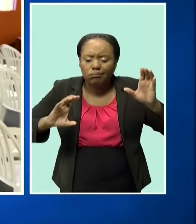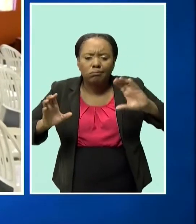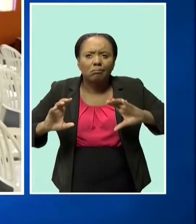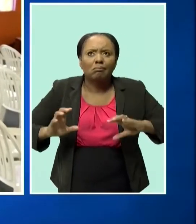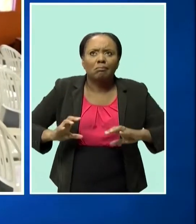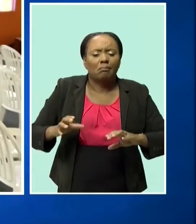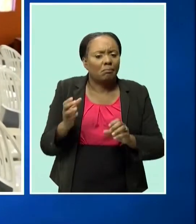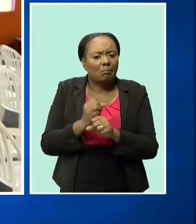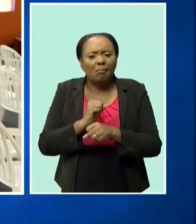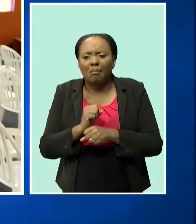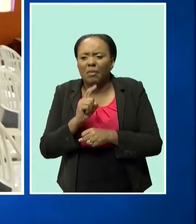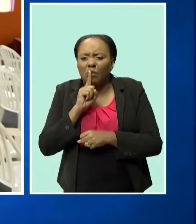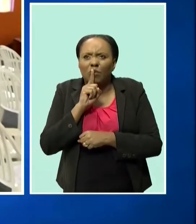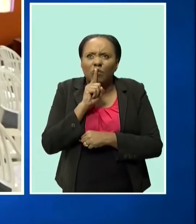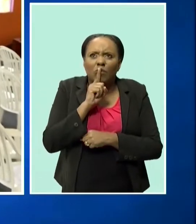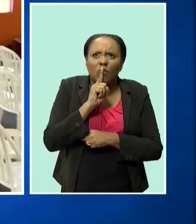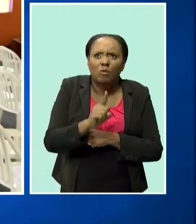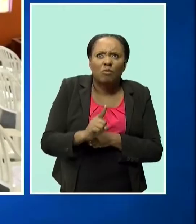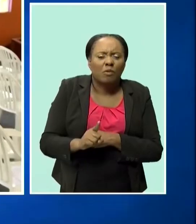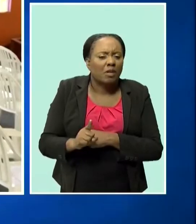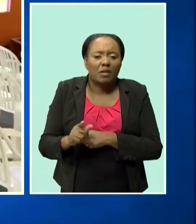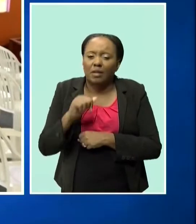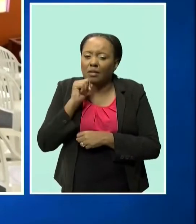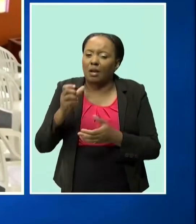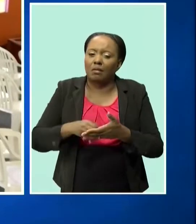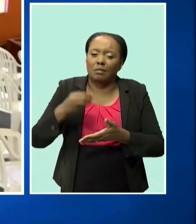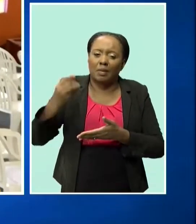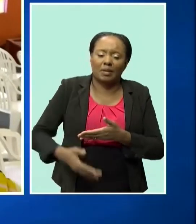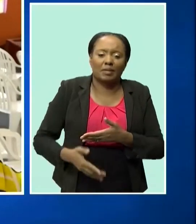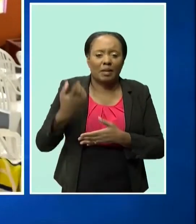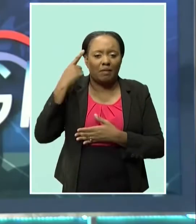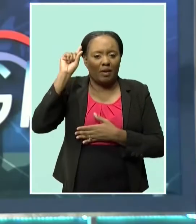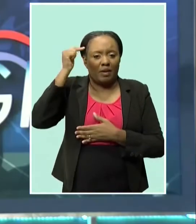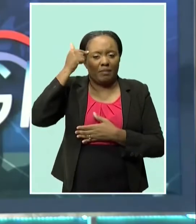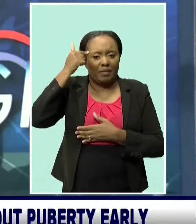those dishes have become even less expensive to government.